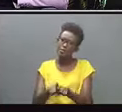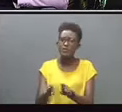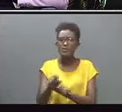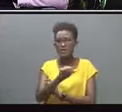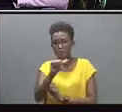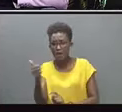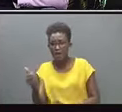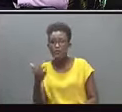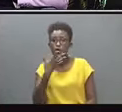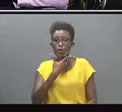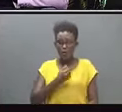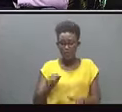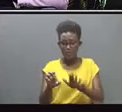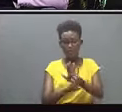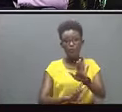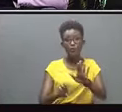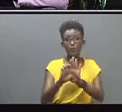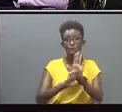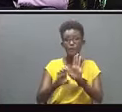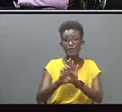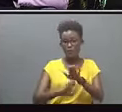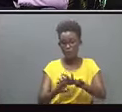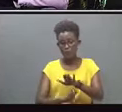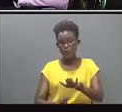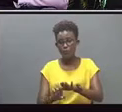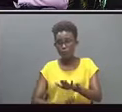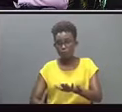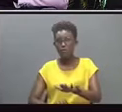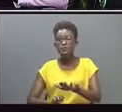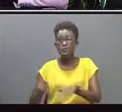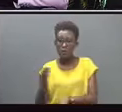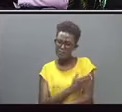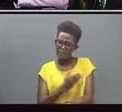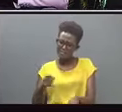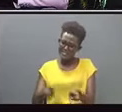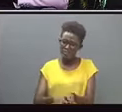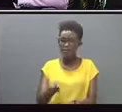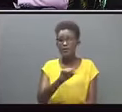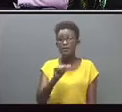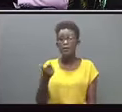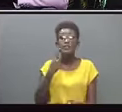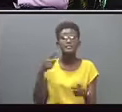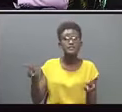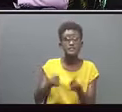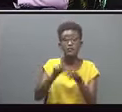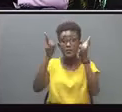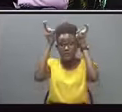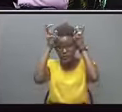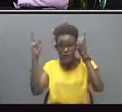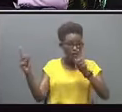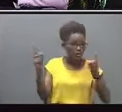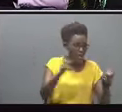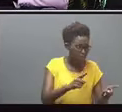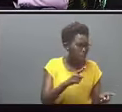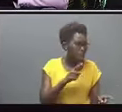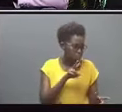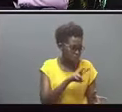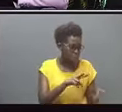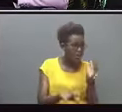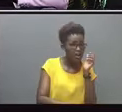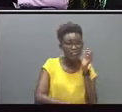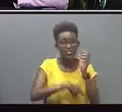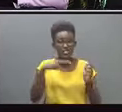have environmental capacities like another. And so the devil came to steal our identity.